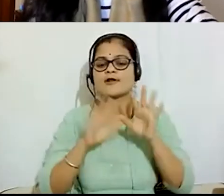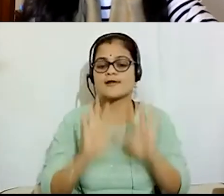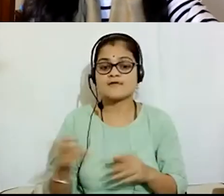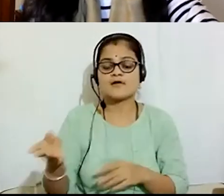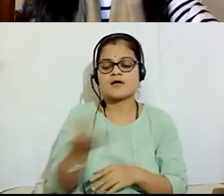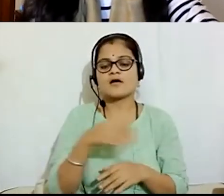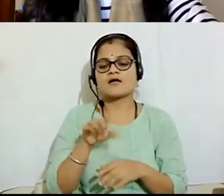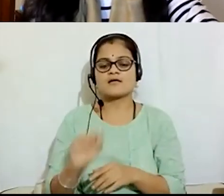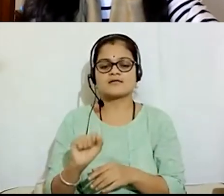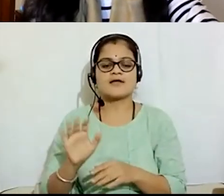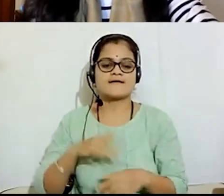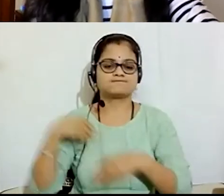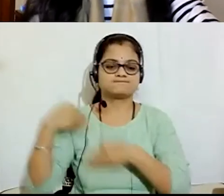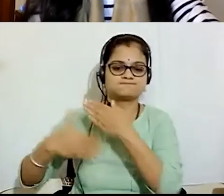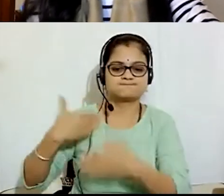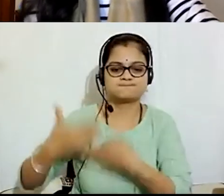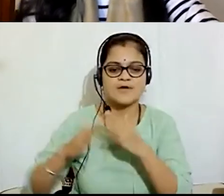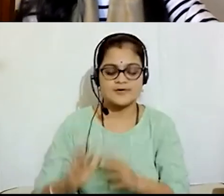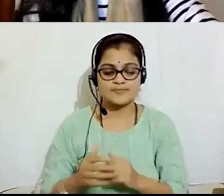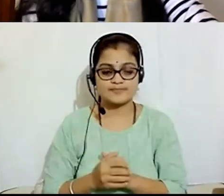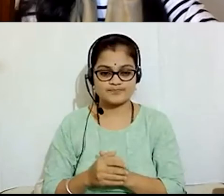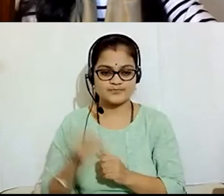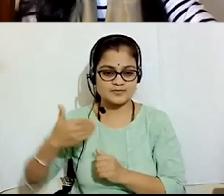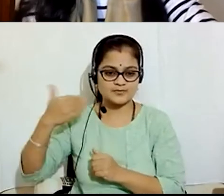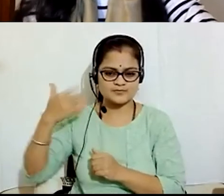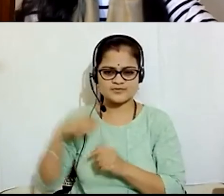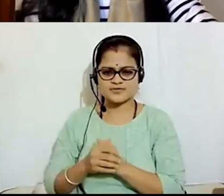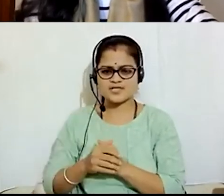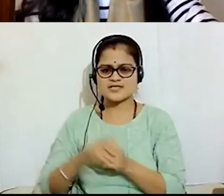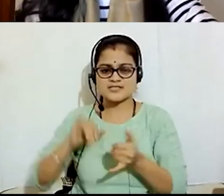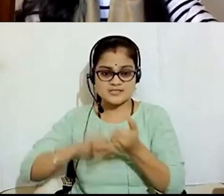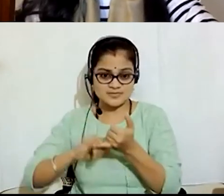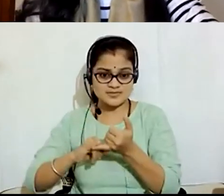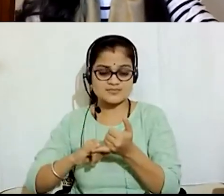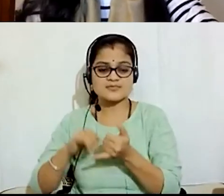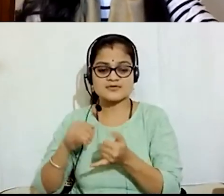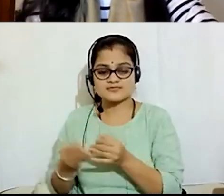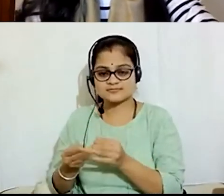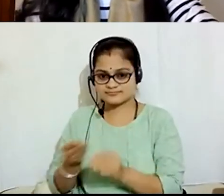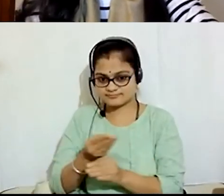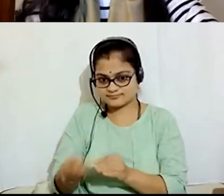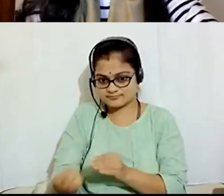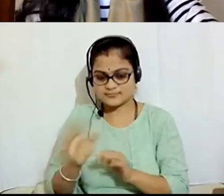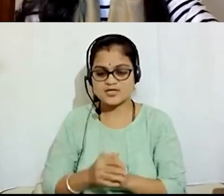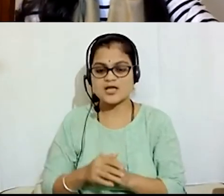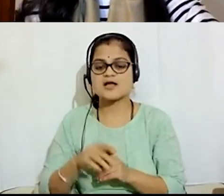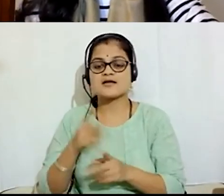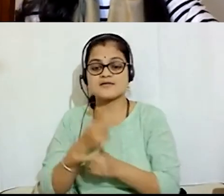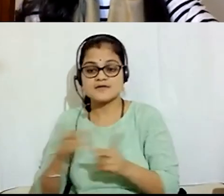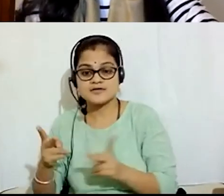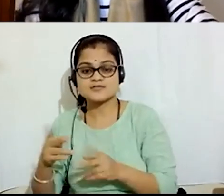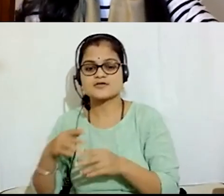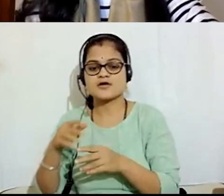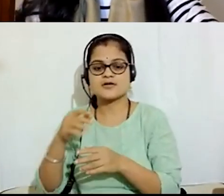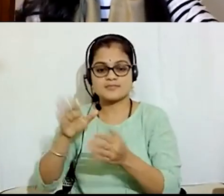resonates with its inhabitants. In early September this year, we invited applications from musicians,